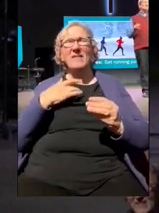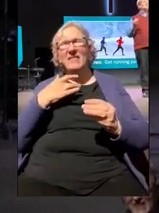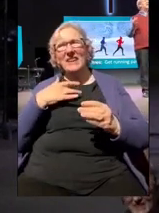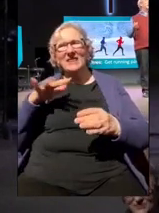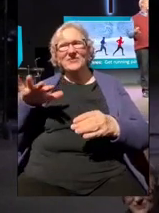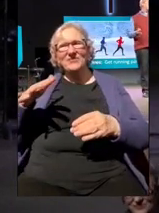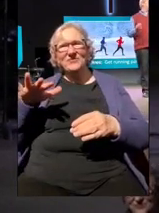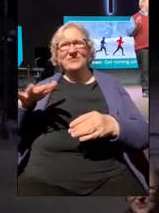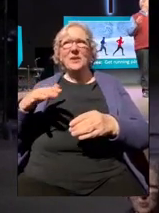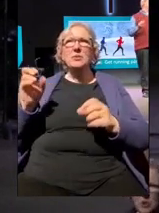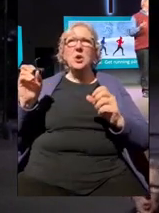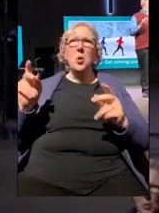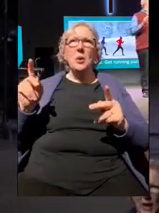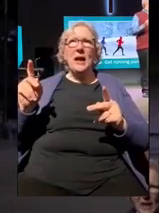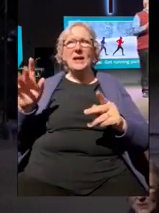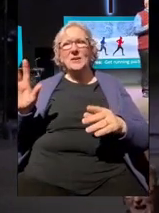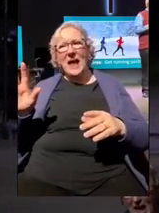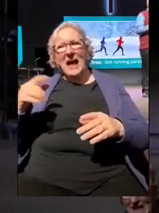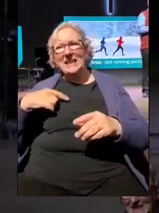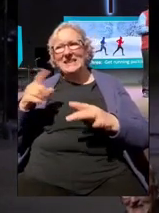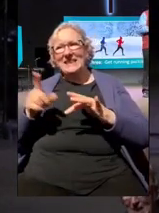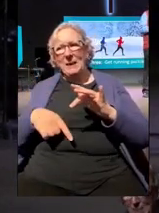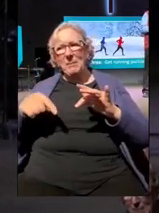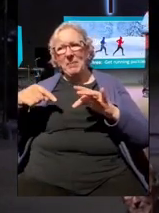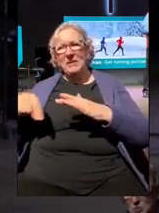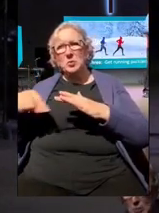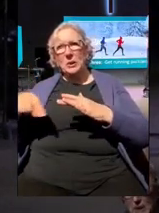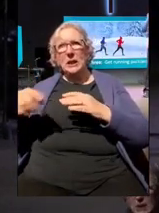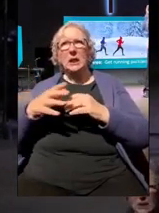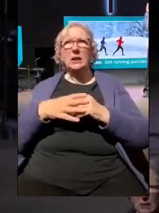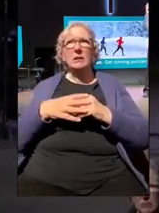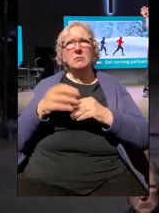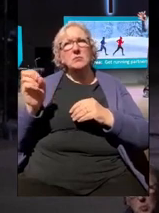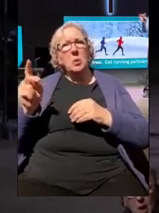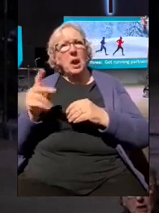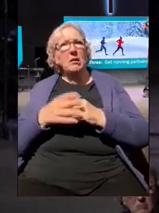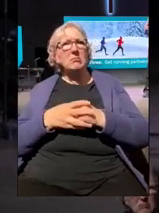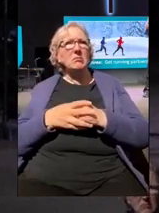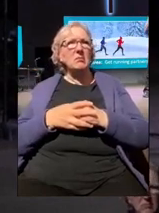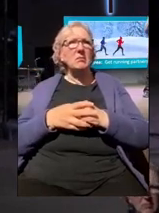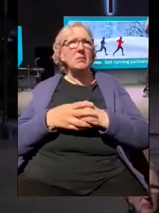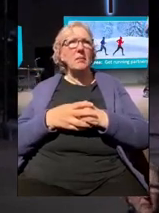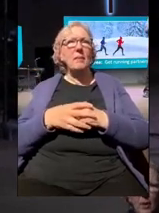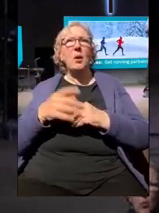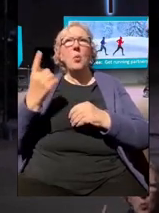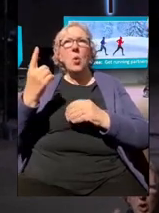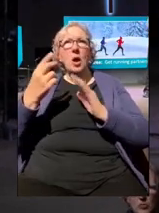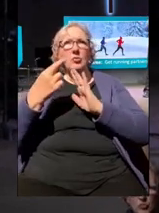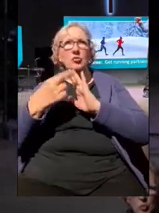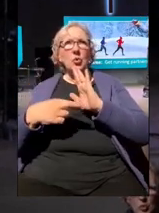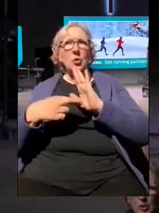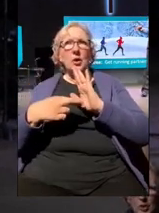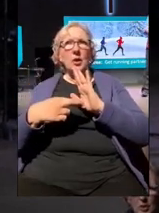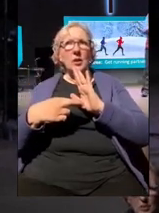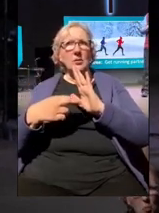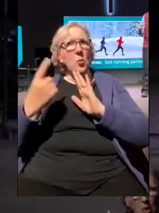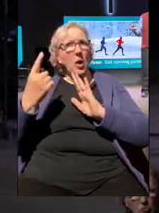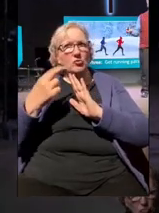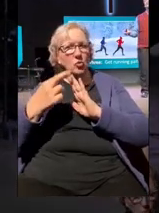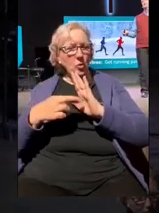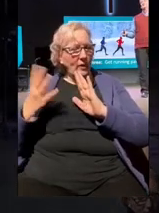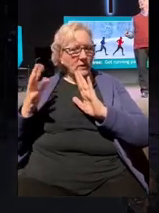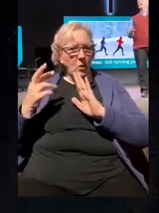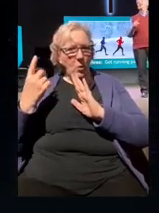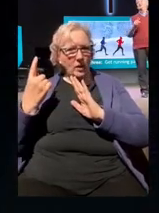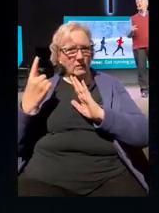was okay if maybe you didn't make one of those runs. But we had one rule. Only one rule. The one rule